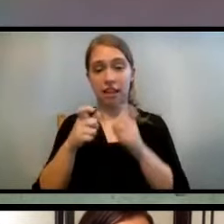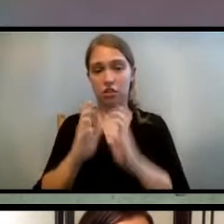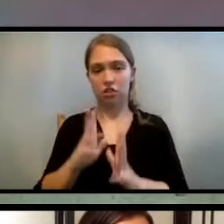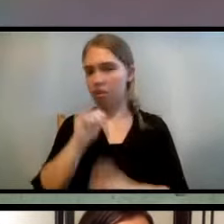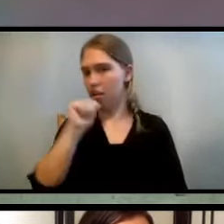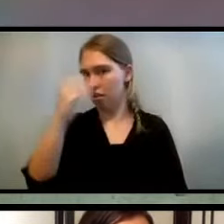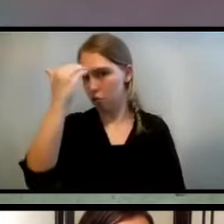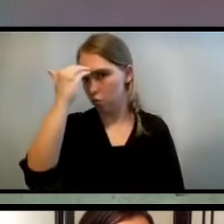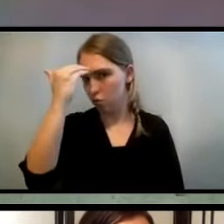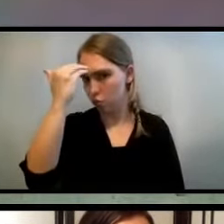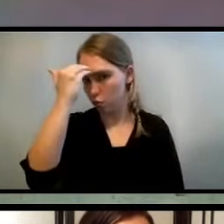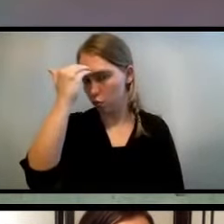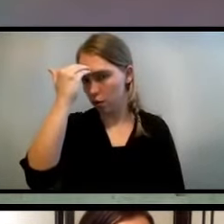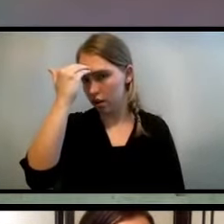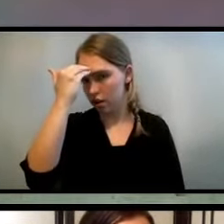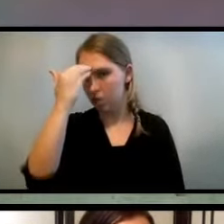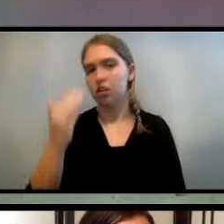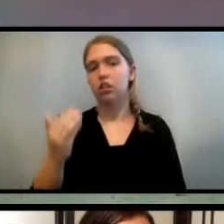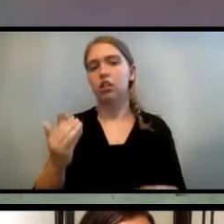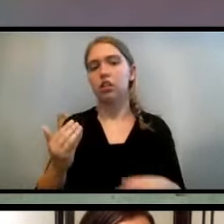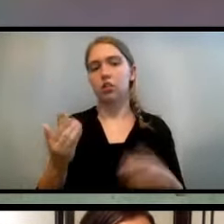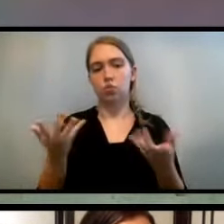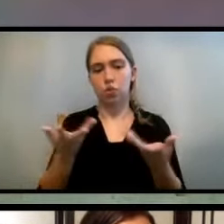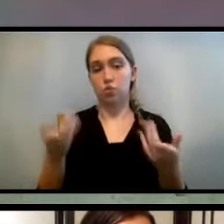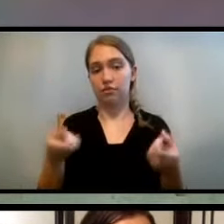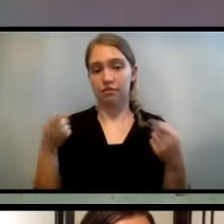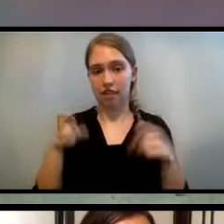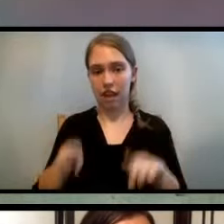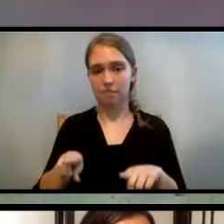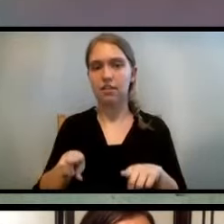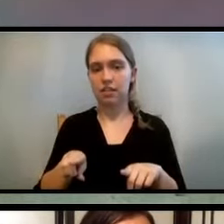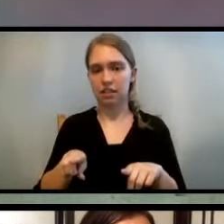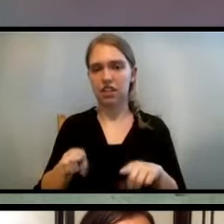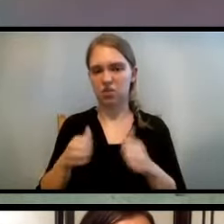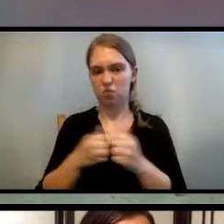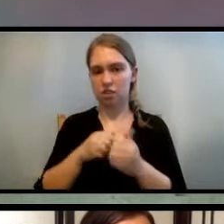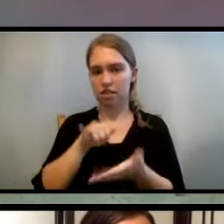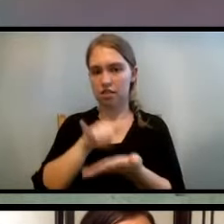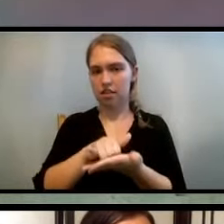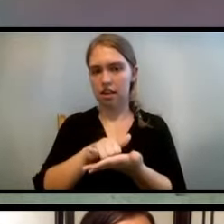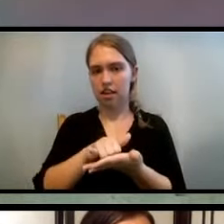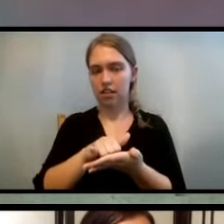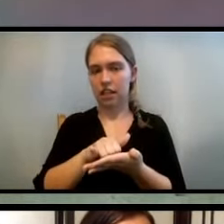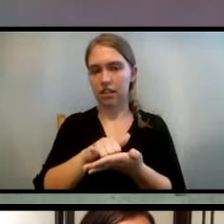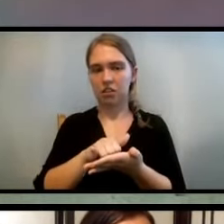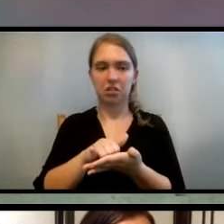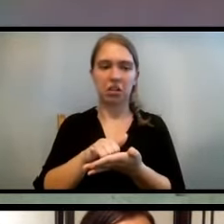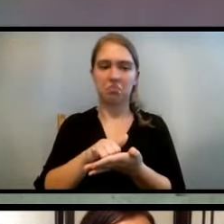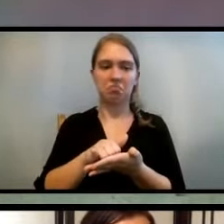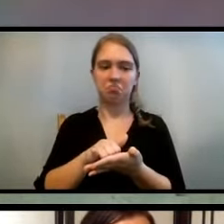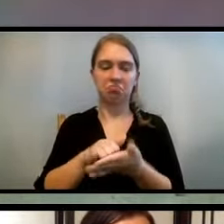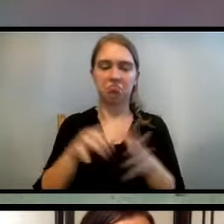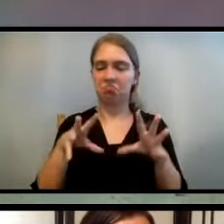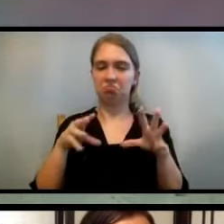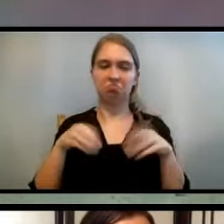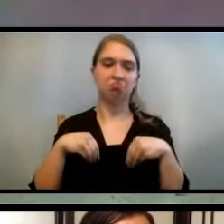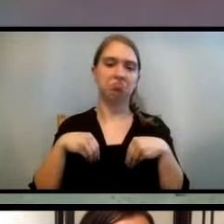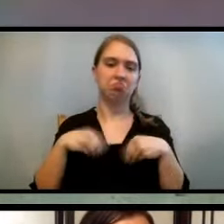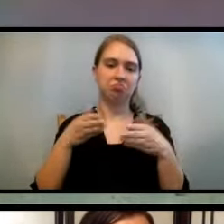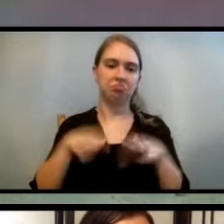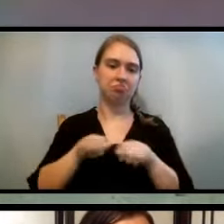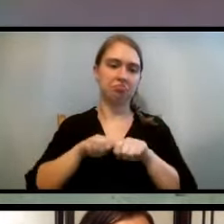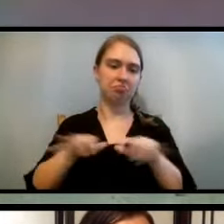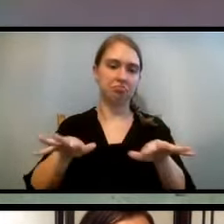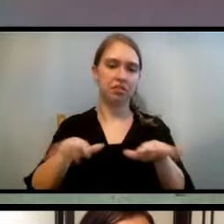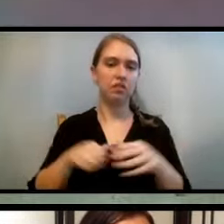of what was happening, and so kind of basically stepped in. And so I think part of